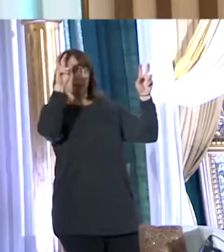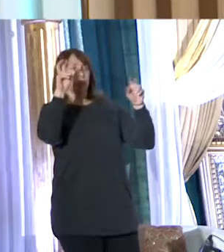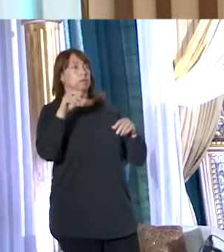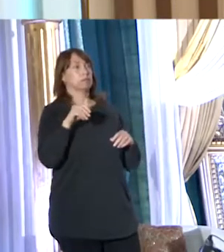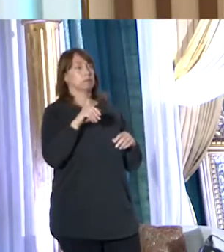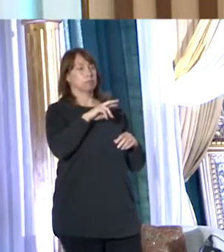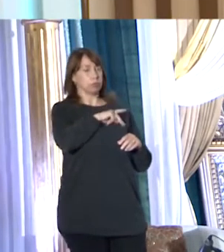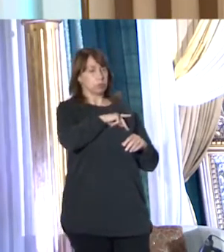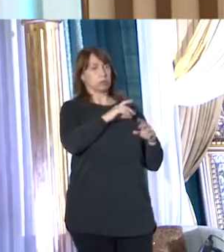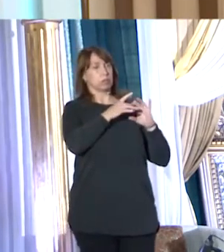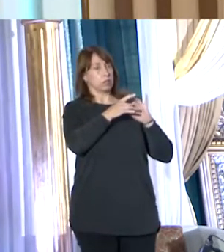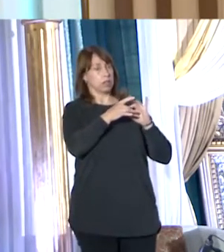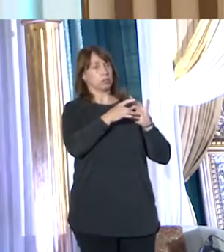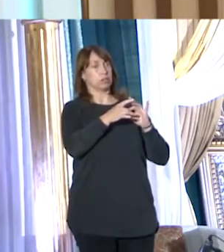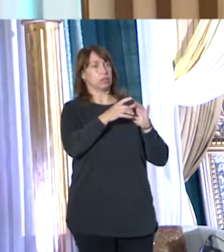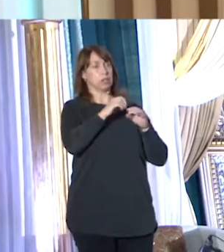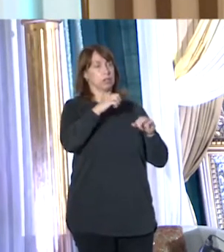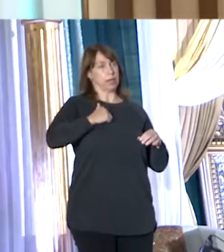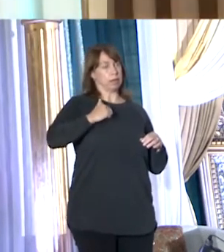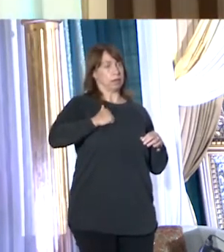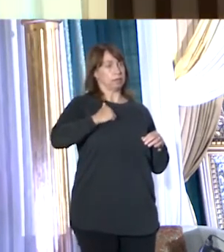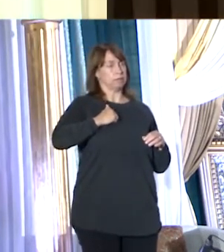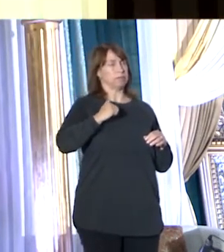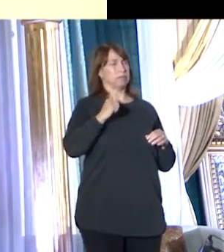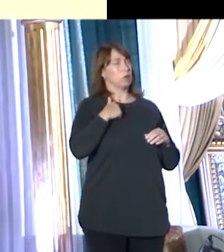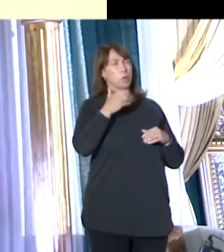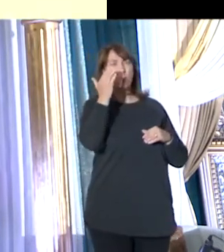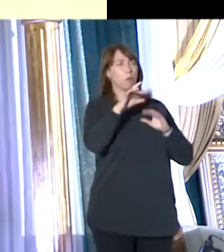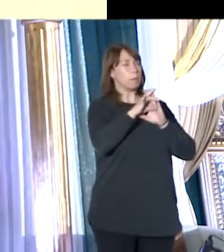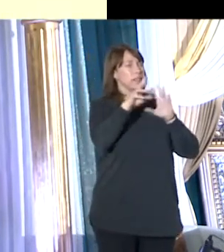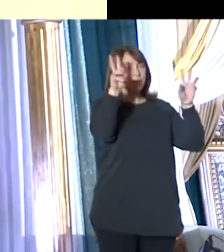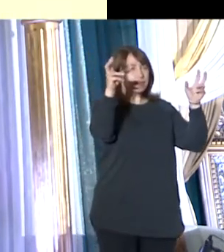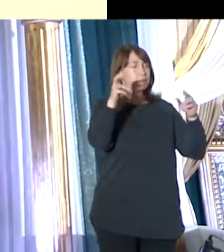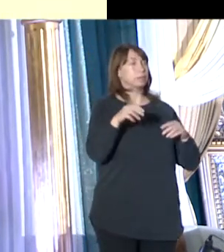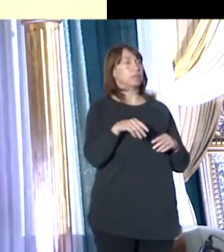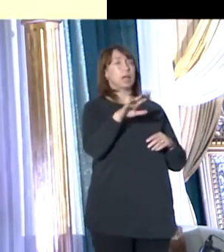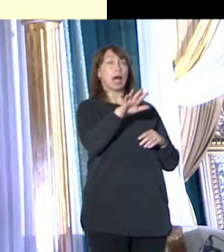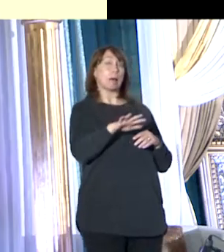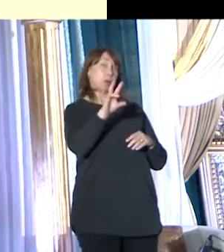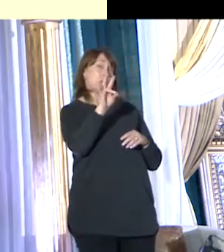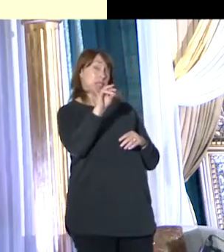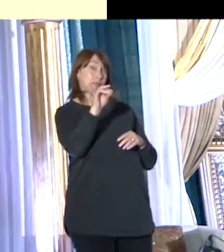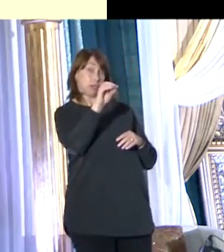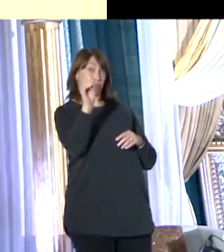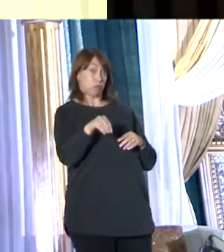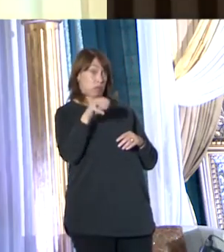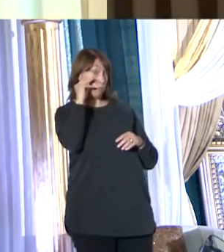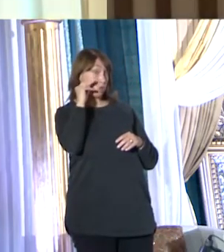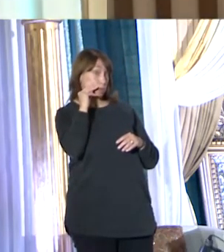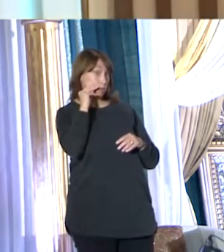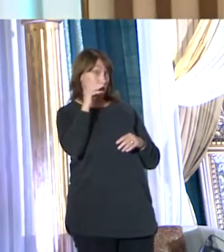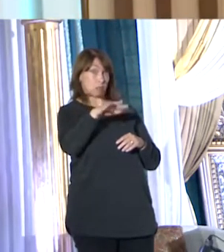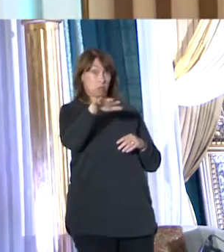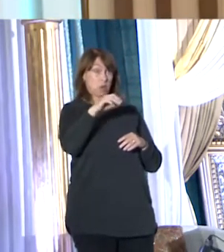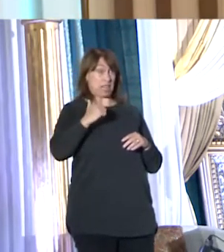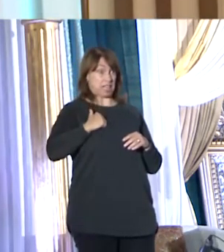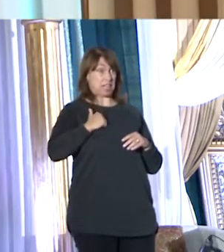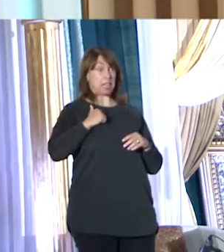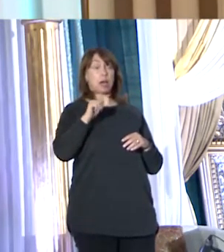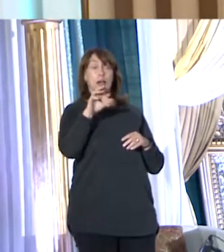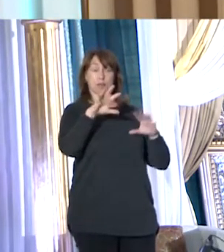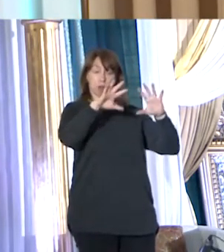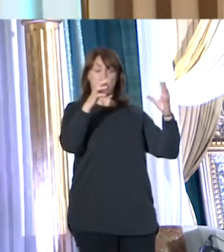survey? Well, roughly 70% of the Muslims in Canada are immigrants, so they have been born in another country.